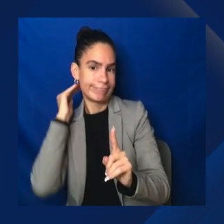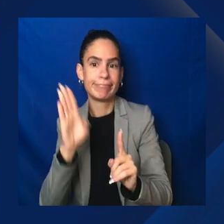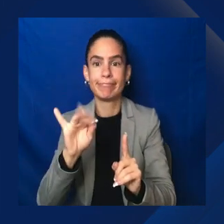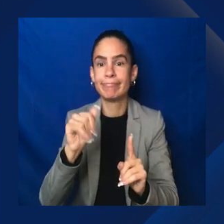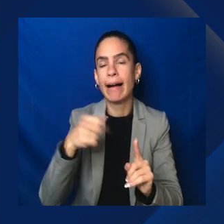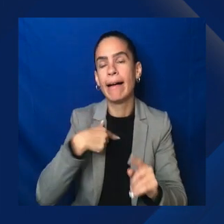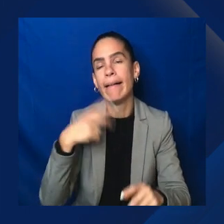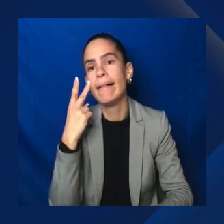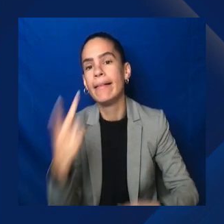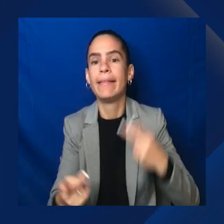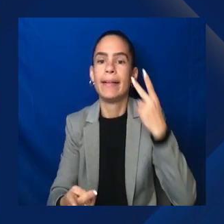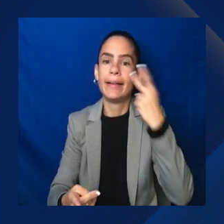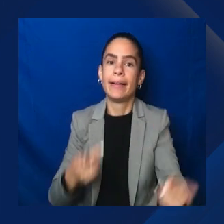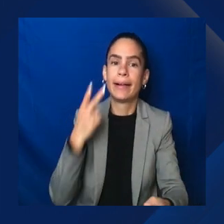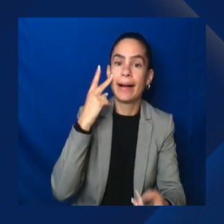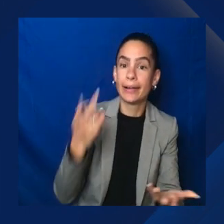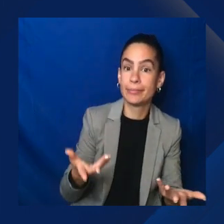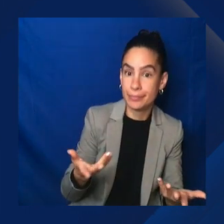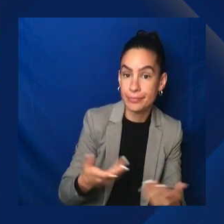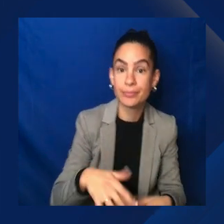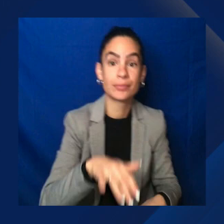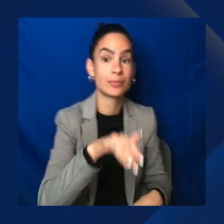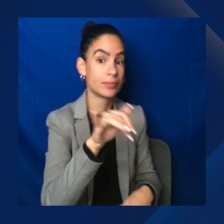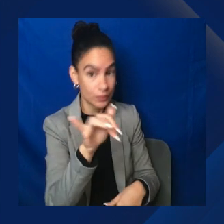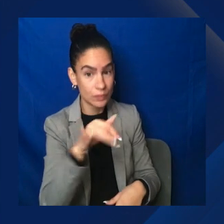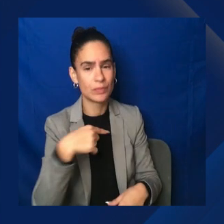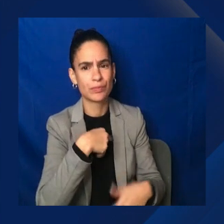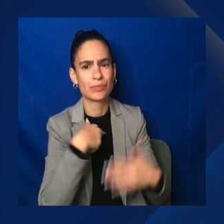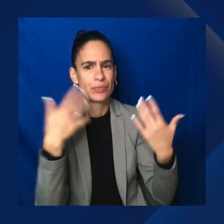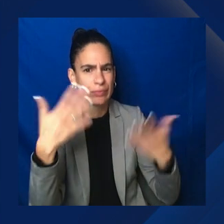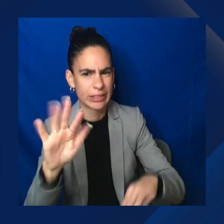that for so many women,